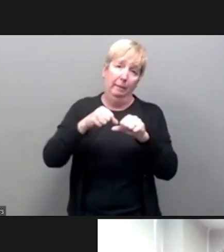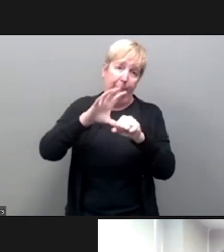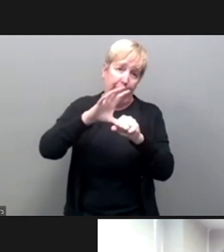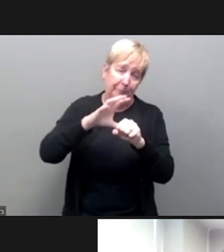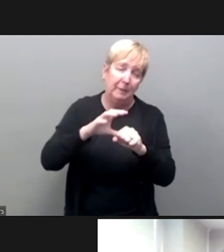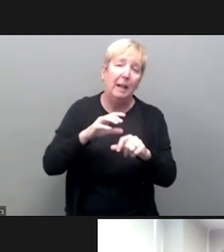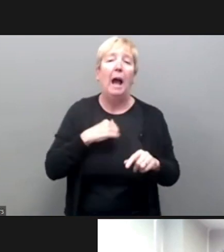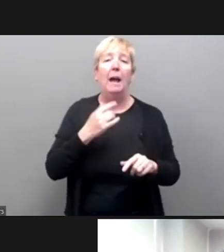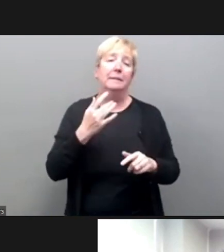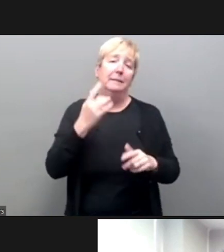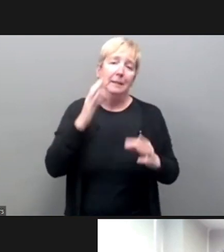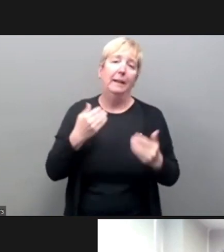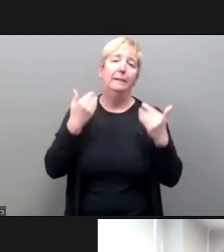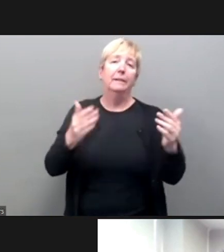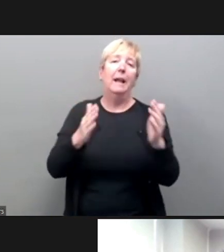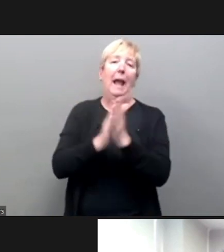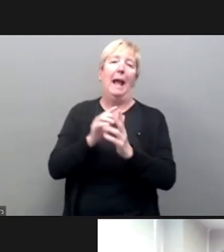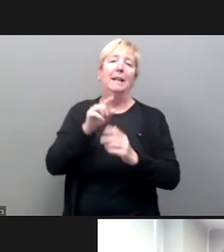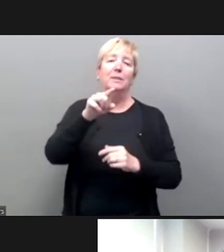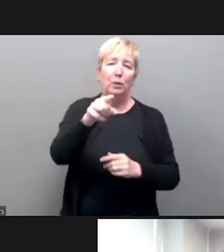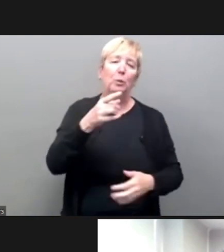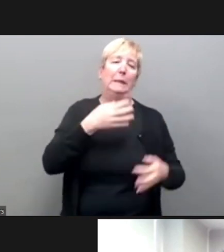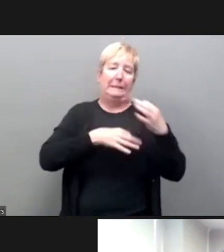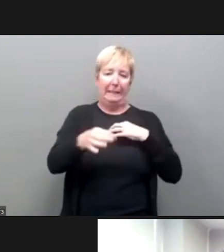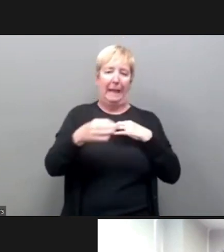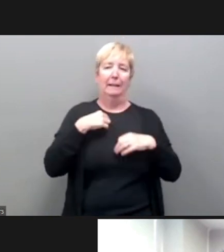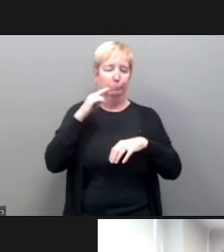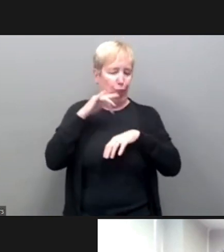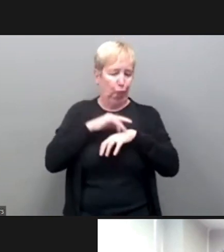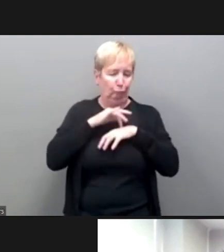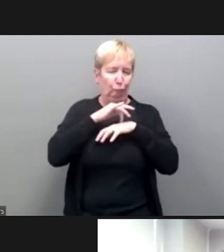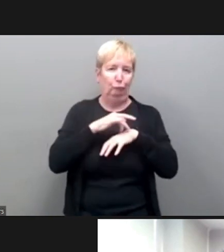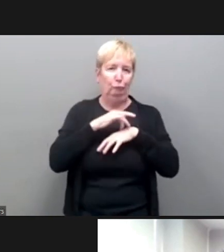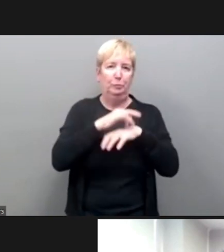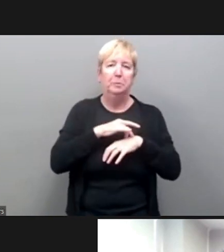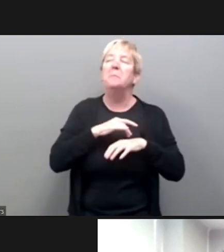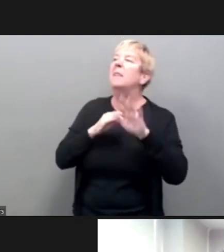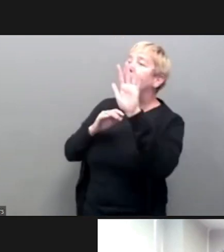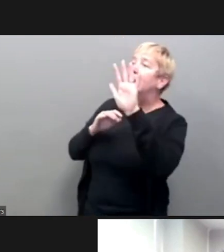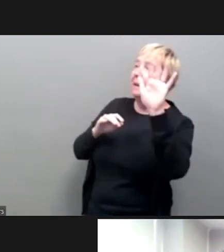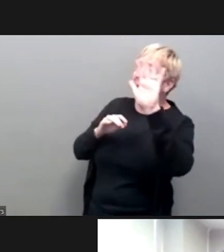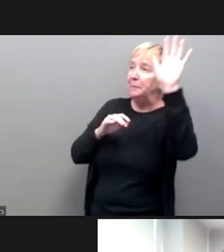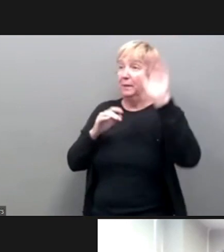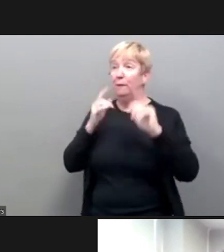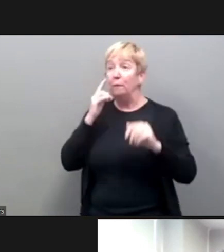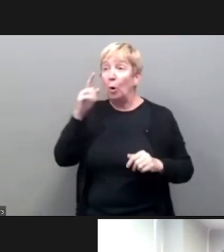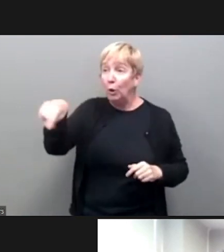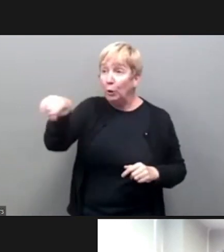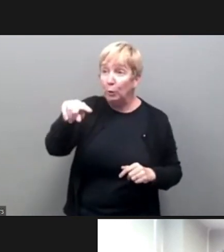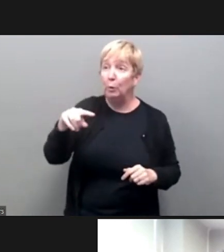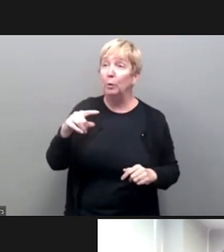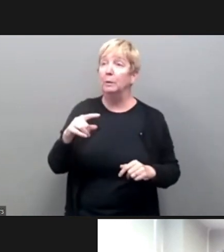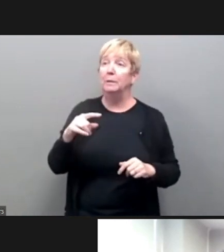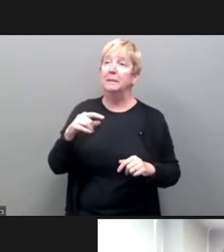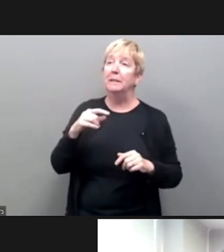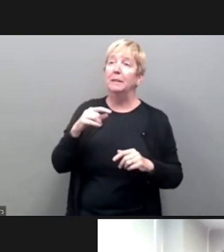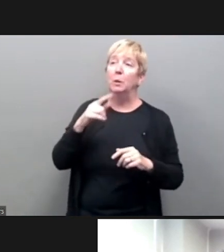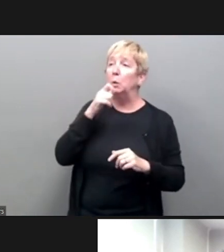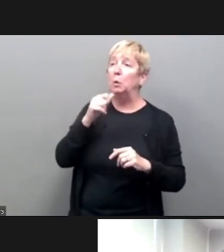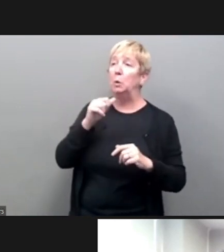it. Let me just, for those of you who aren't as mathematically inclined as Julia,